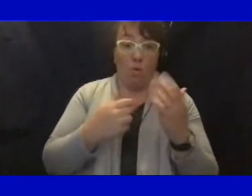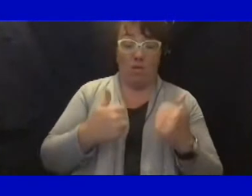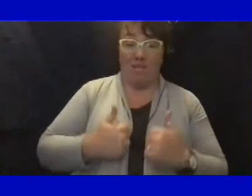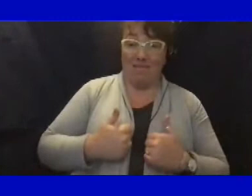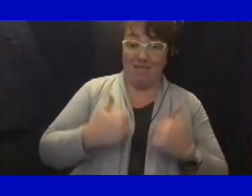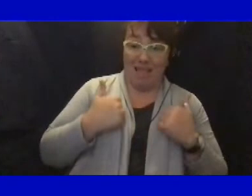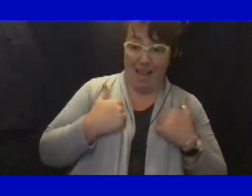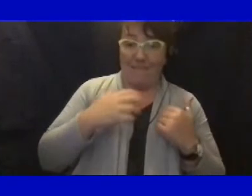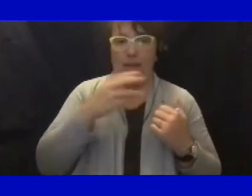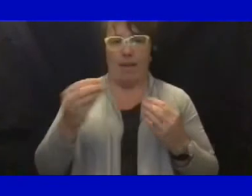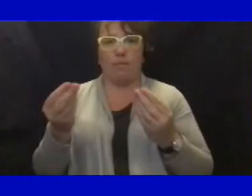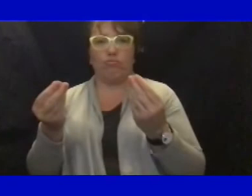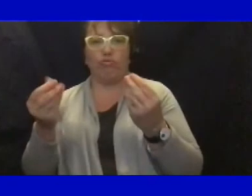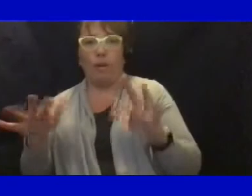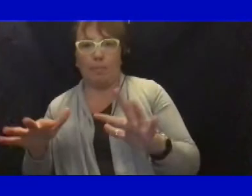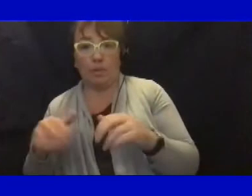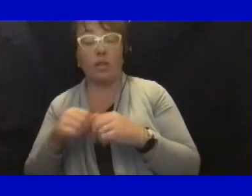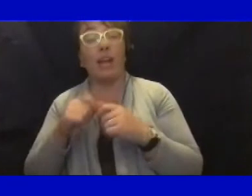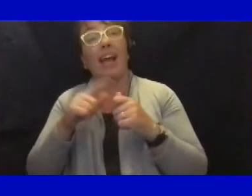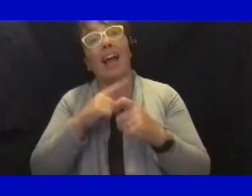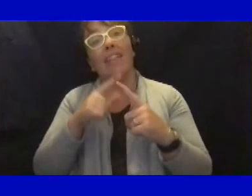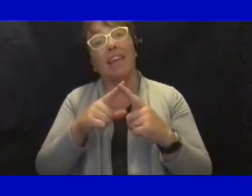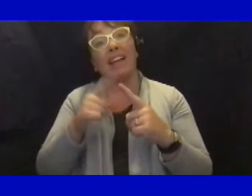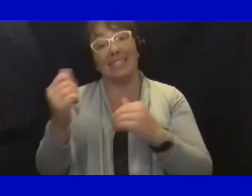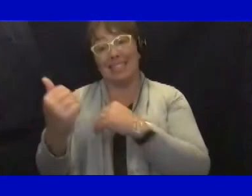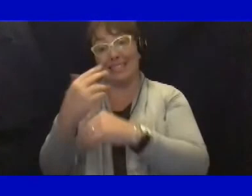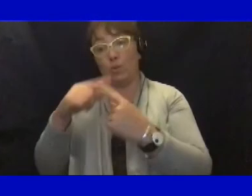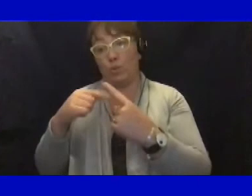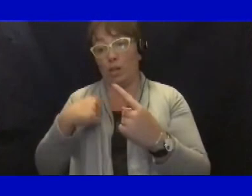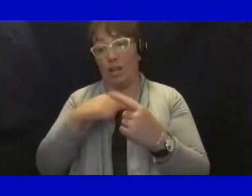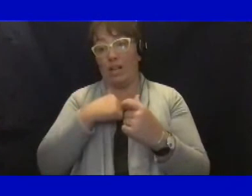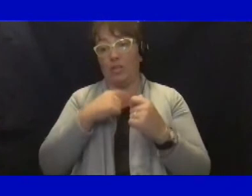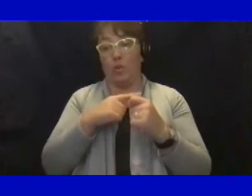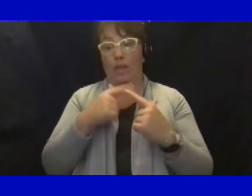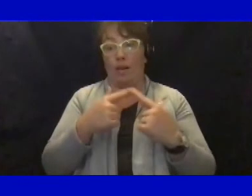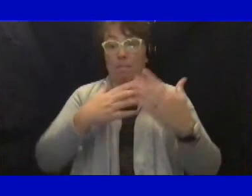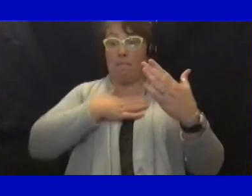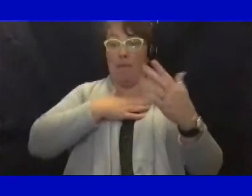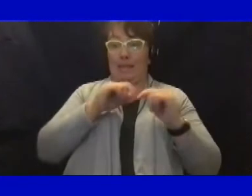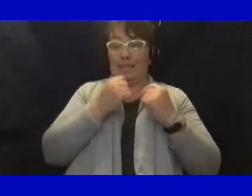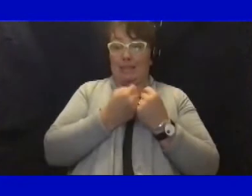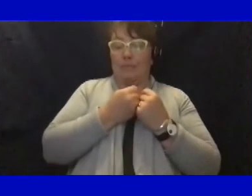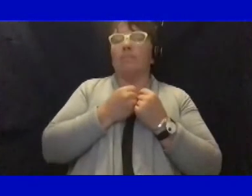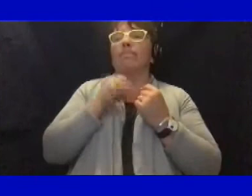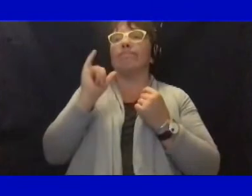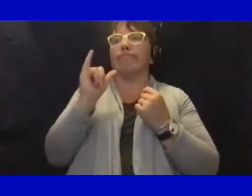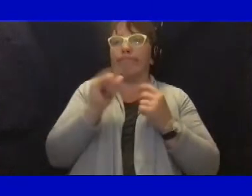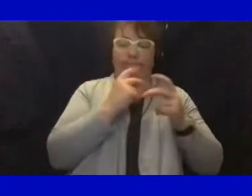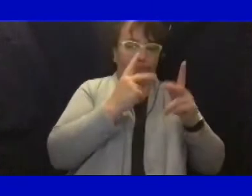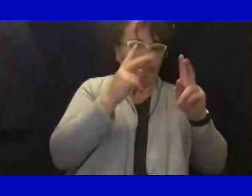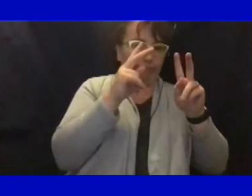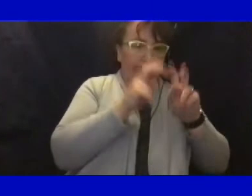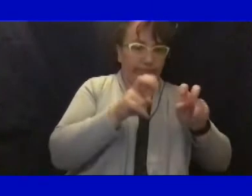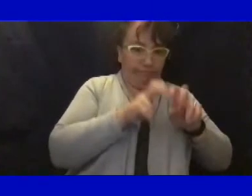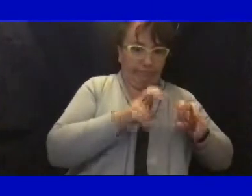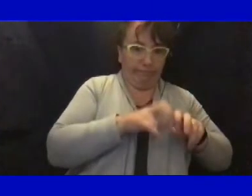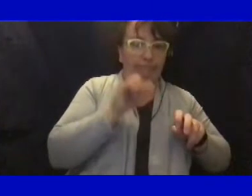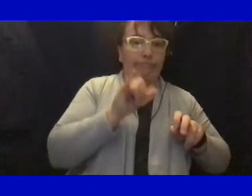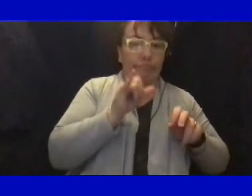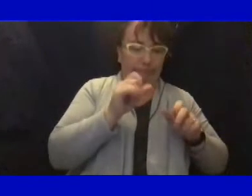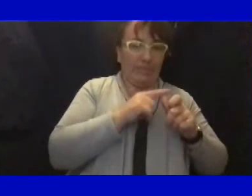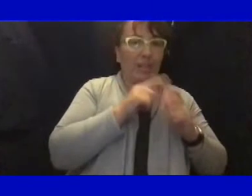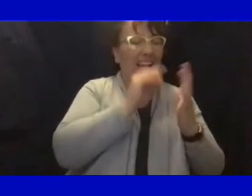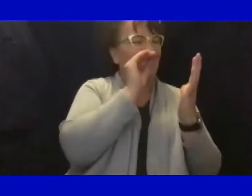local level can do additional analysis. And so once we have this information, we take that and add to it information we have about